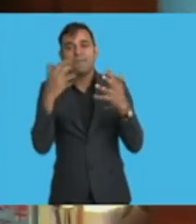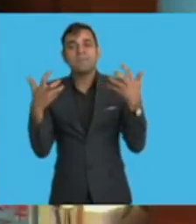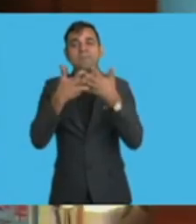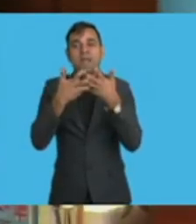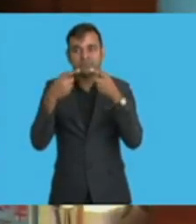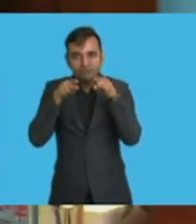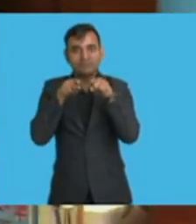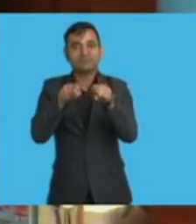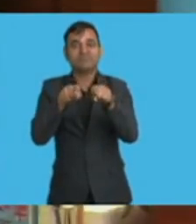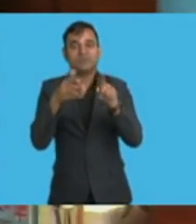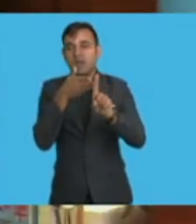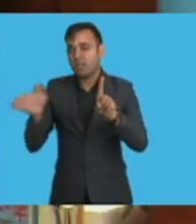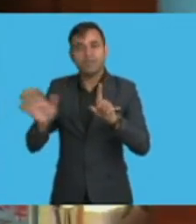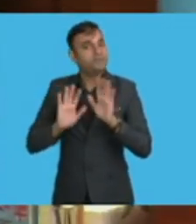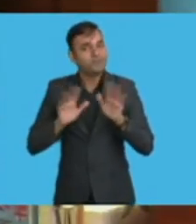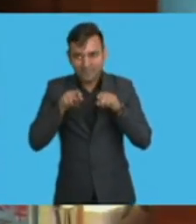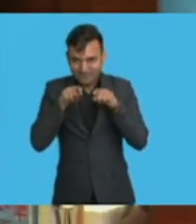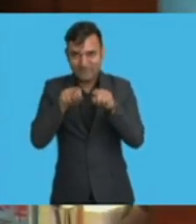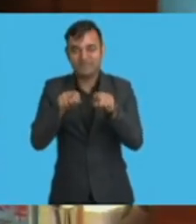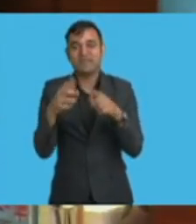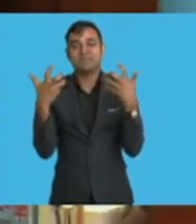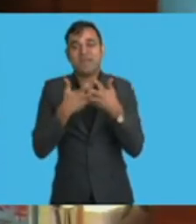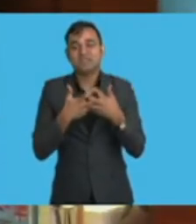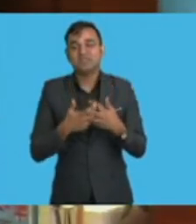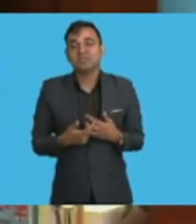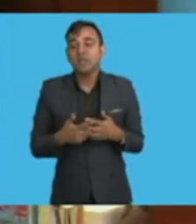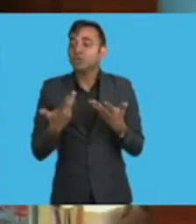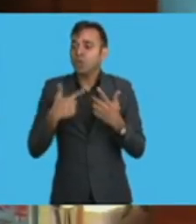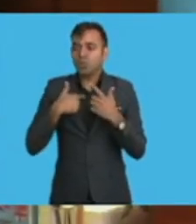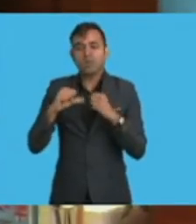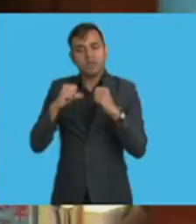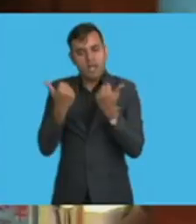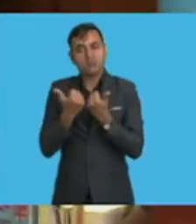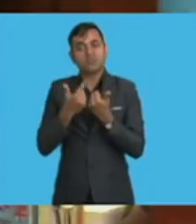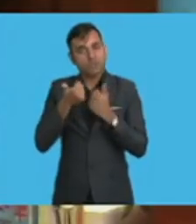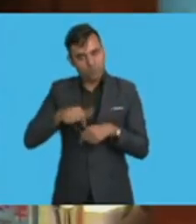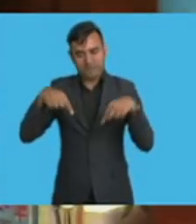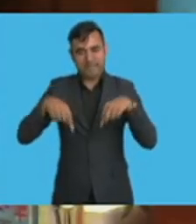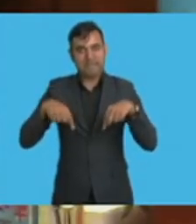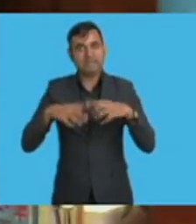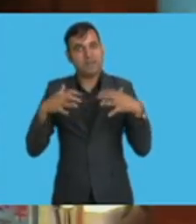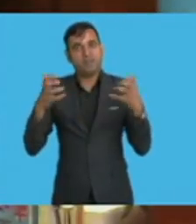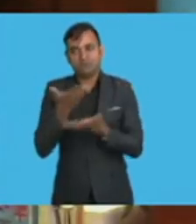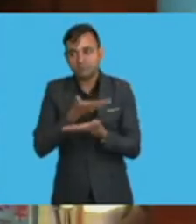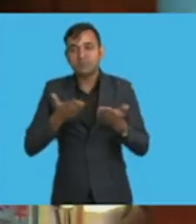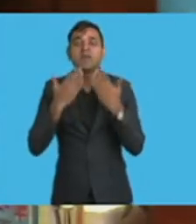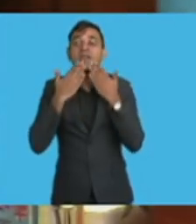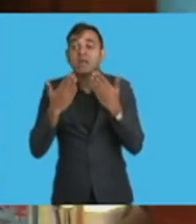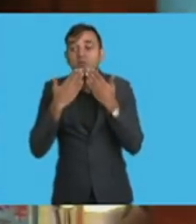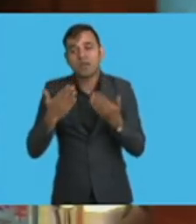therefore the powers of the Business Committee have not been usurped in any way. Thank you, honourable members.